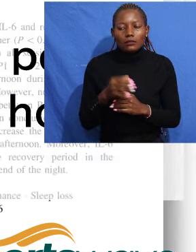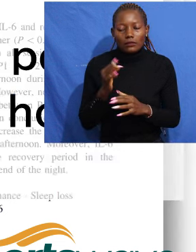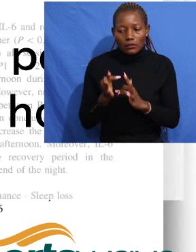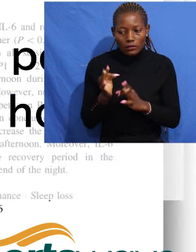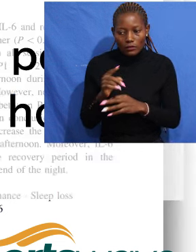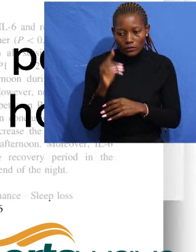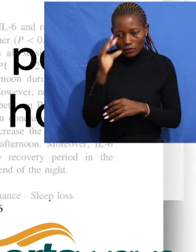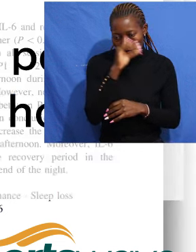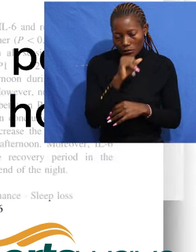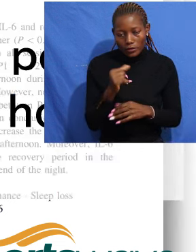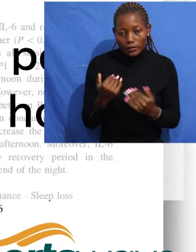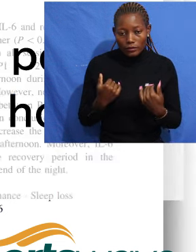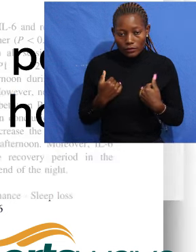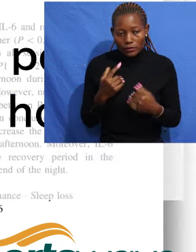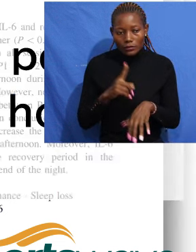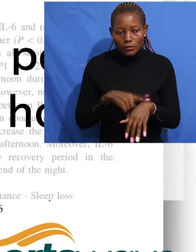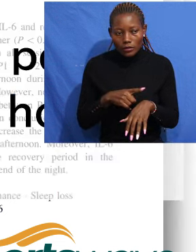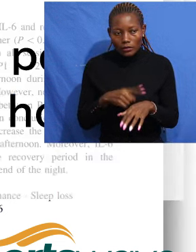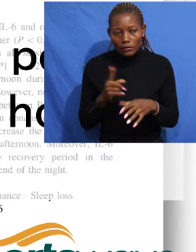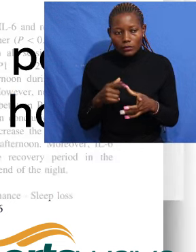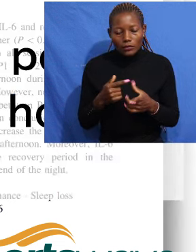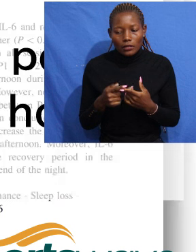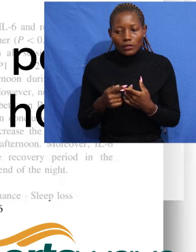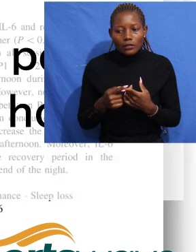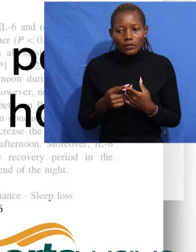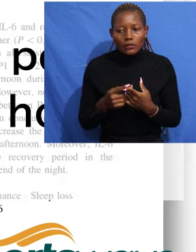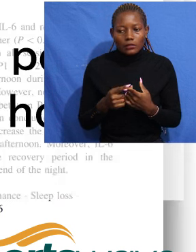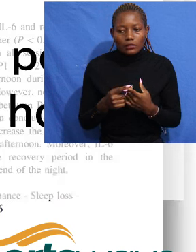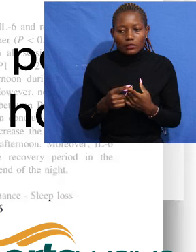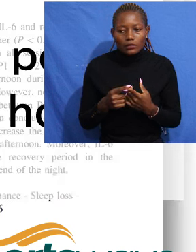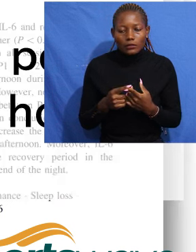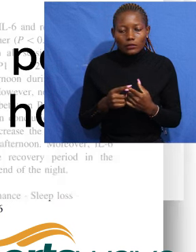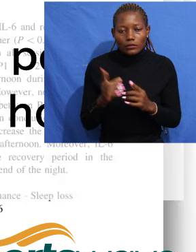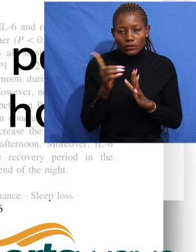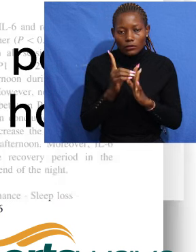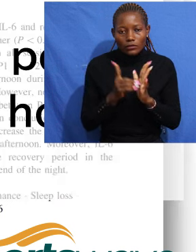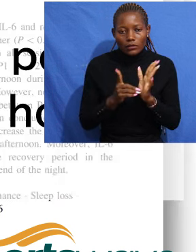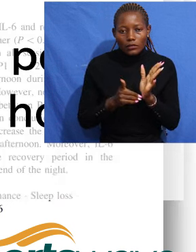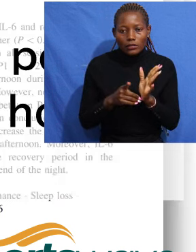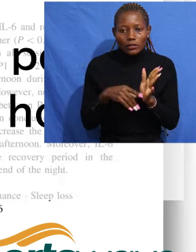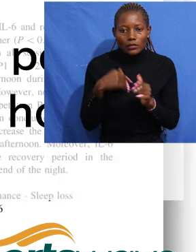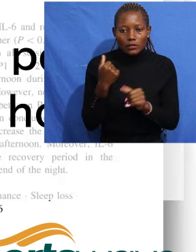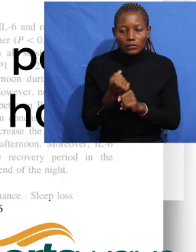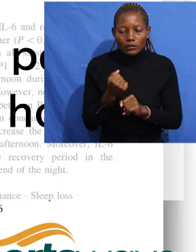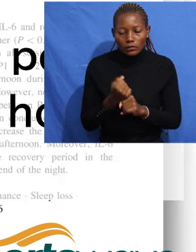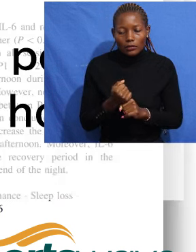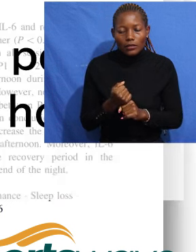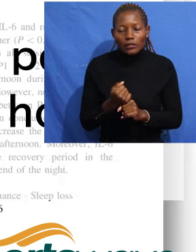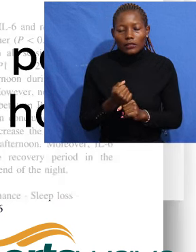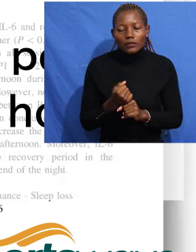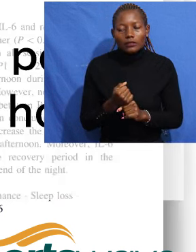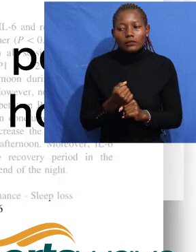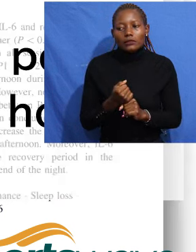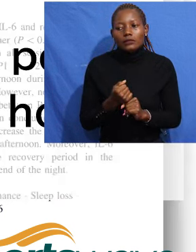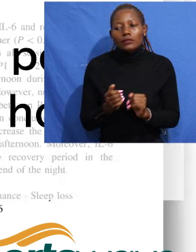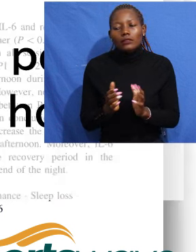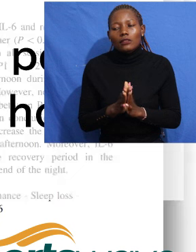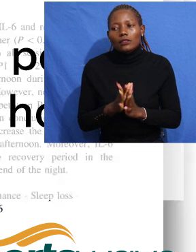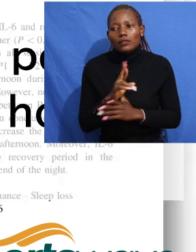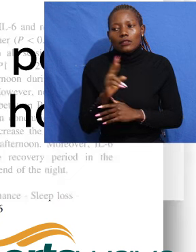lacking sleep time, you'll get decreased performance in this study, 30 minutes endurance running. And the right one